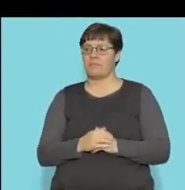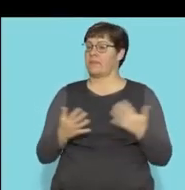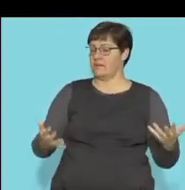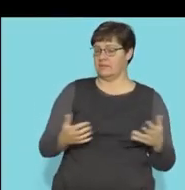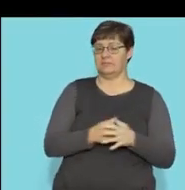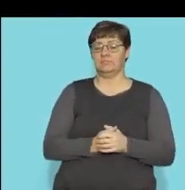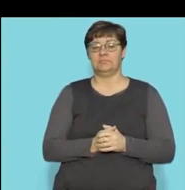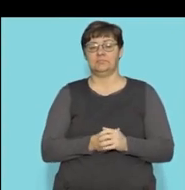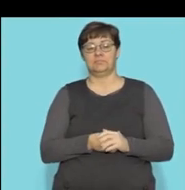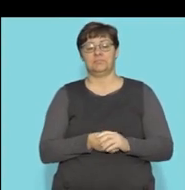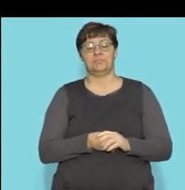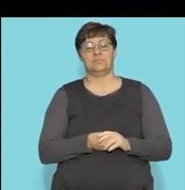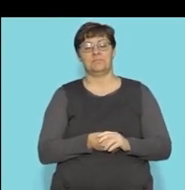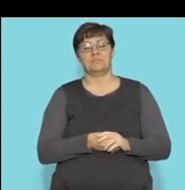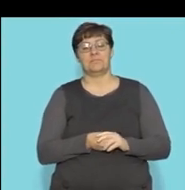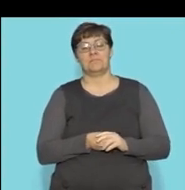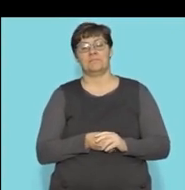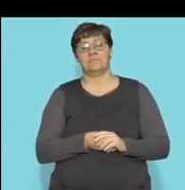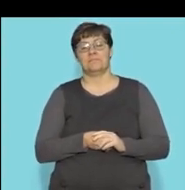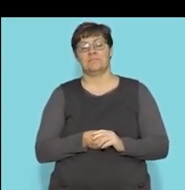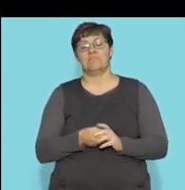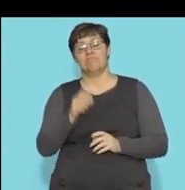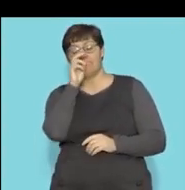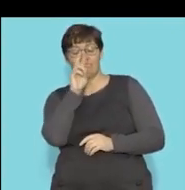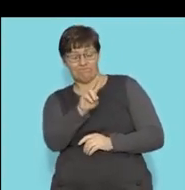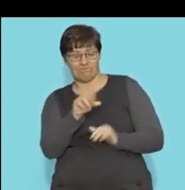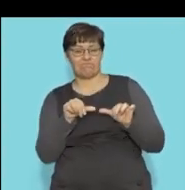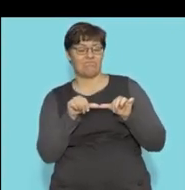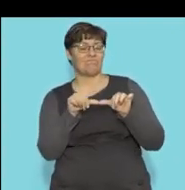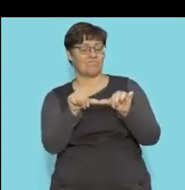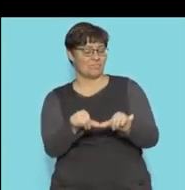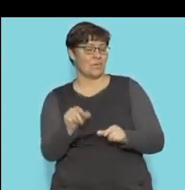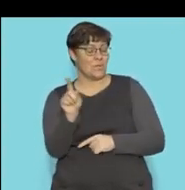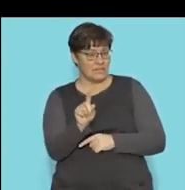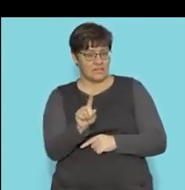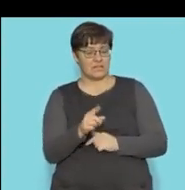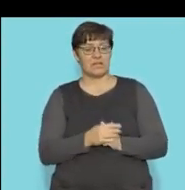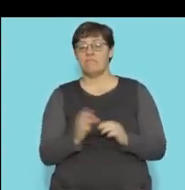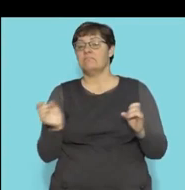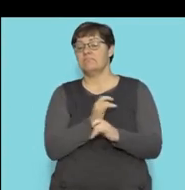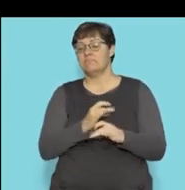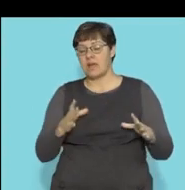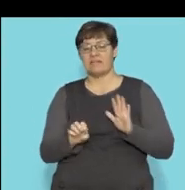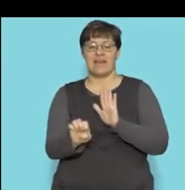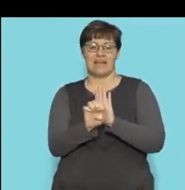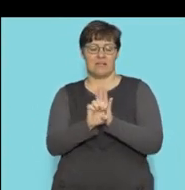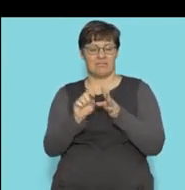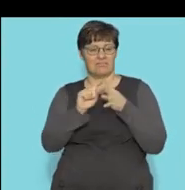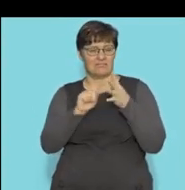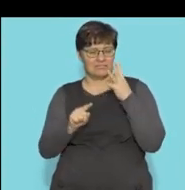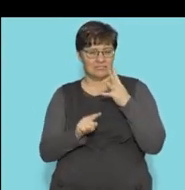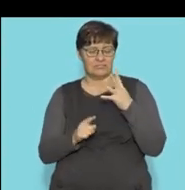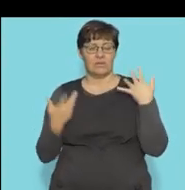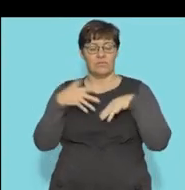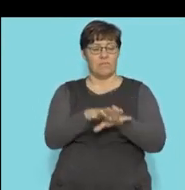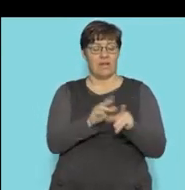Cool. So guys, as you can see, we're going to continue with what we started with. We're going to carry on with examples of combined